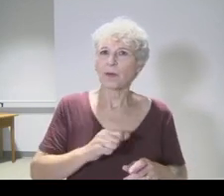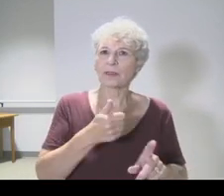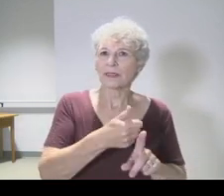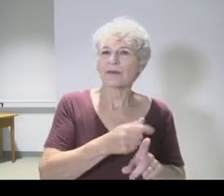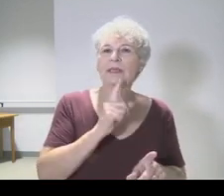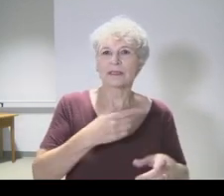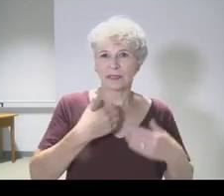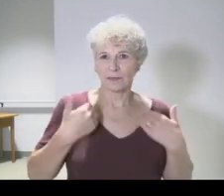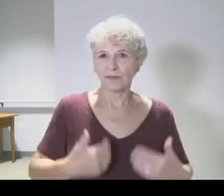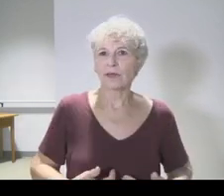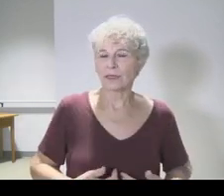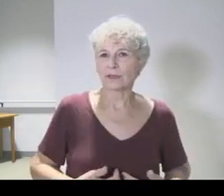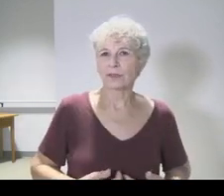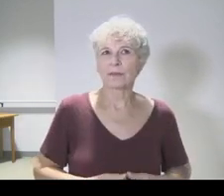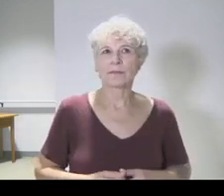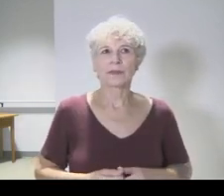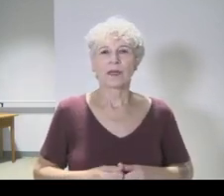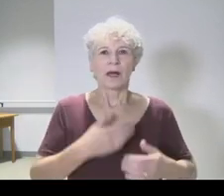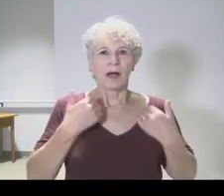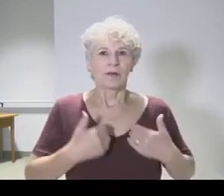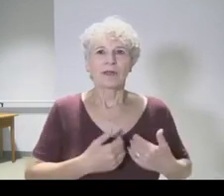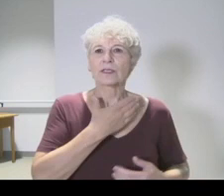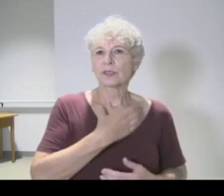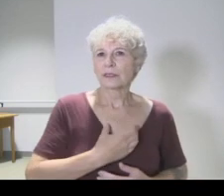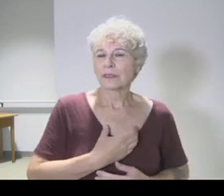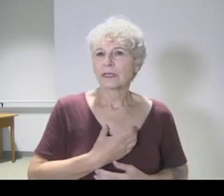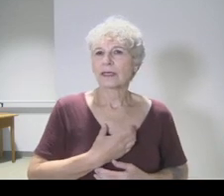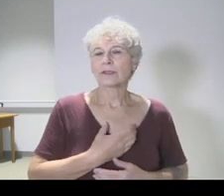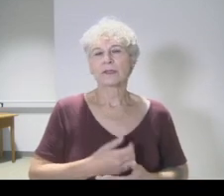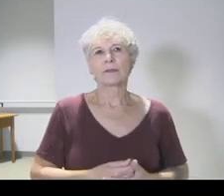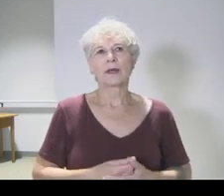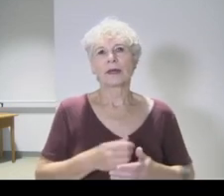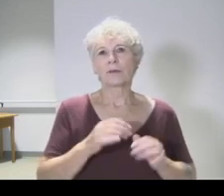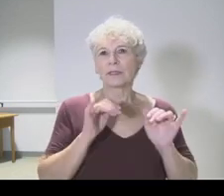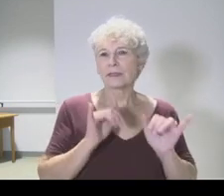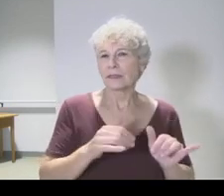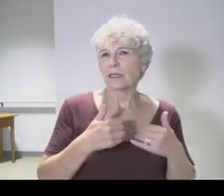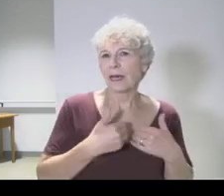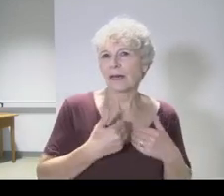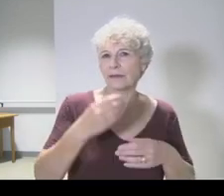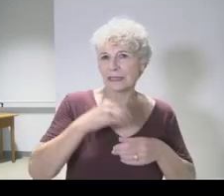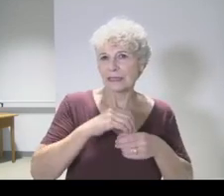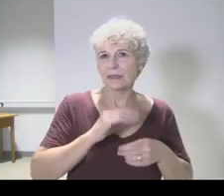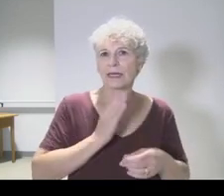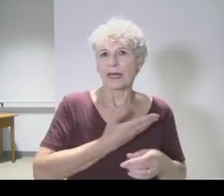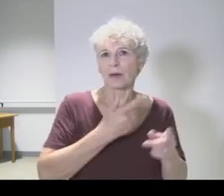flesh that we're talking about. So our fleshly desires are the desires that we have in our sin.